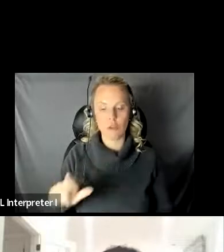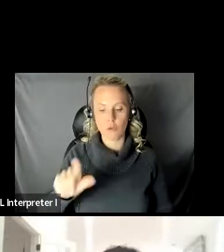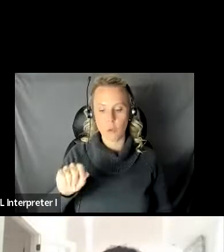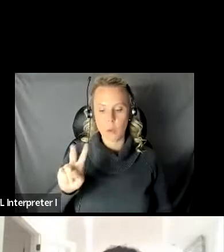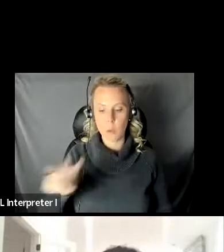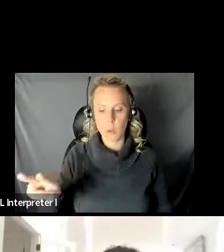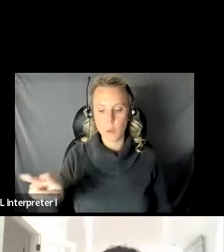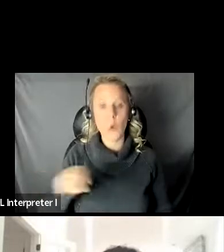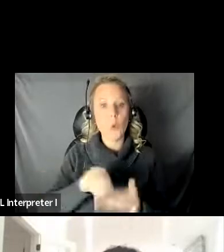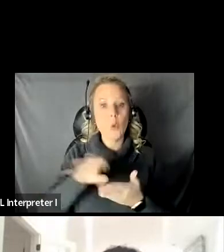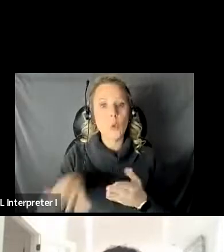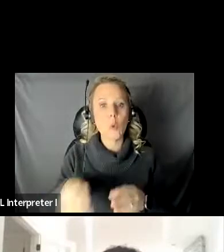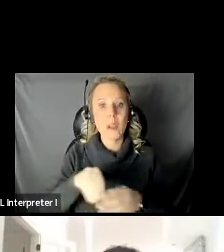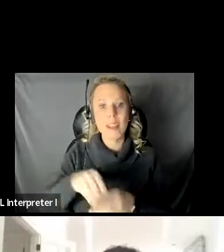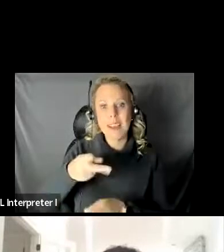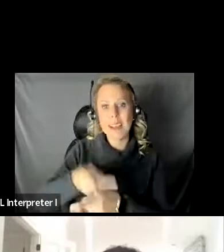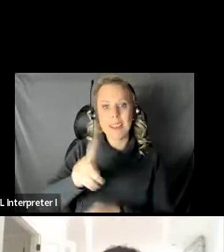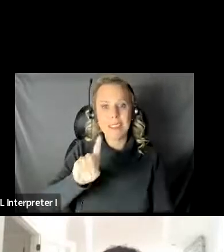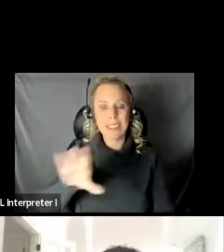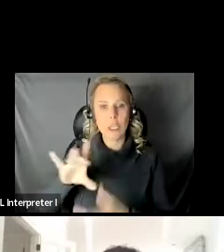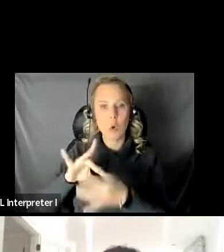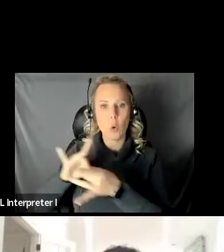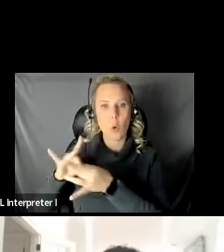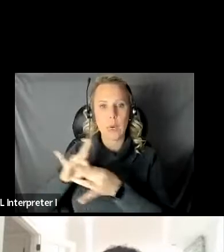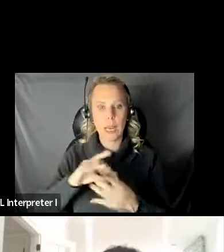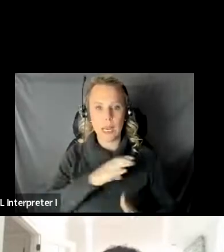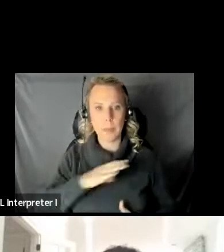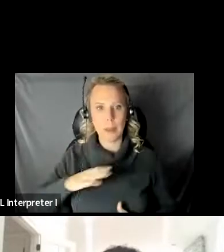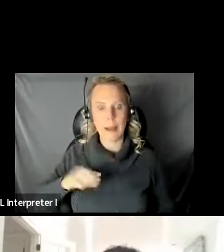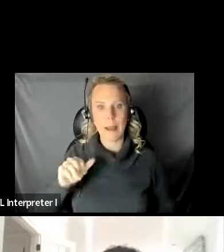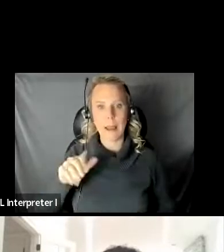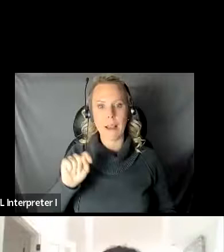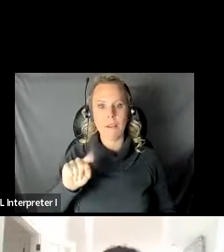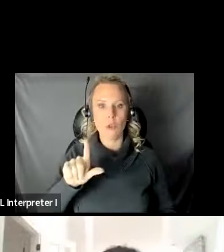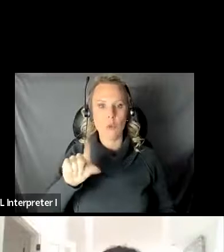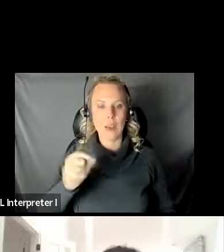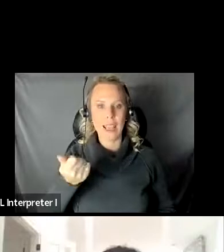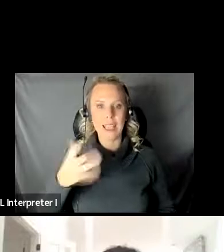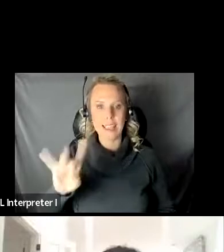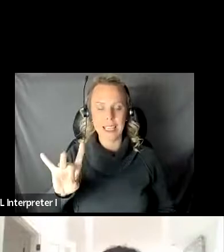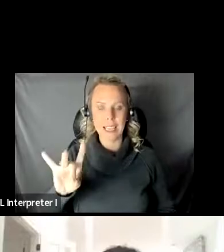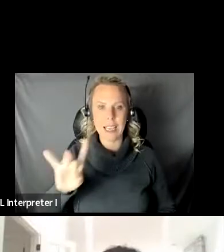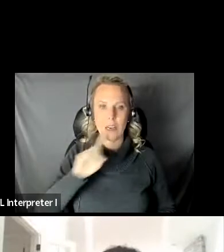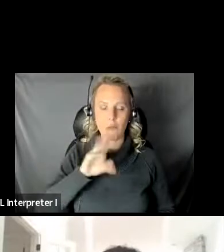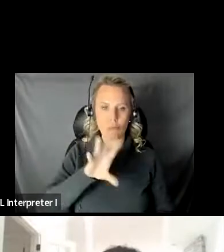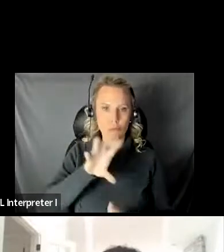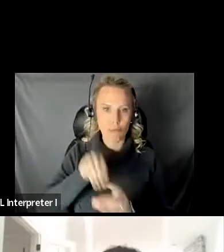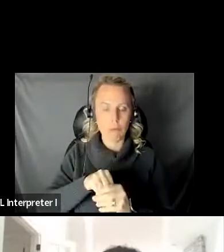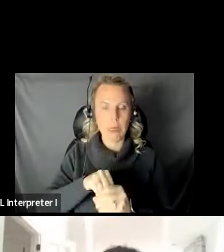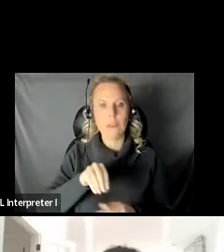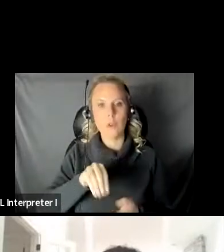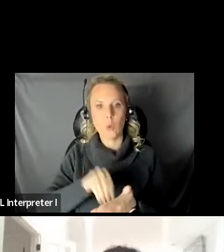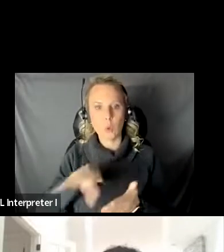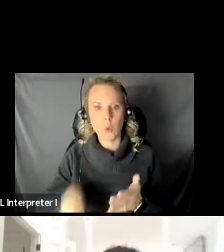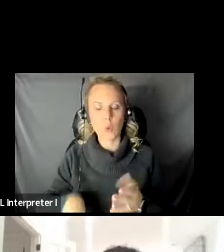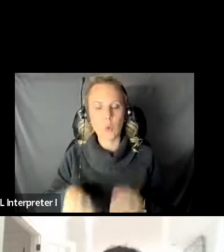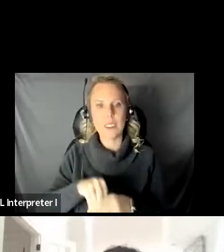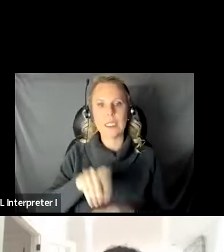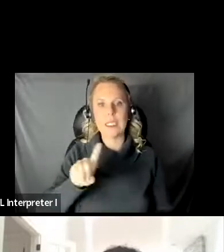The Students in the Care of DC Coordinating Committee Act of 2018 created the Students in the Care of DC Coordinating